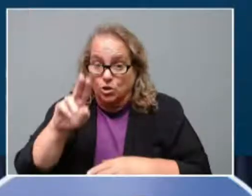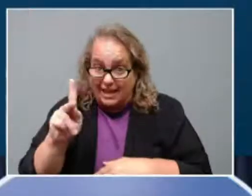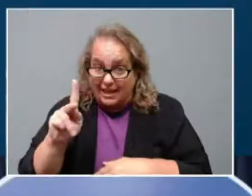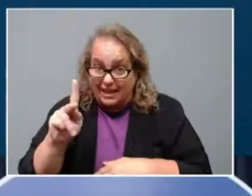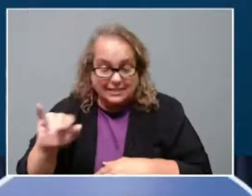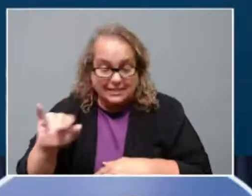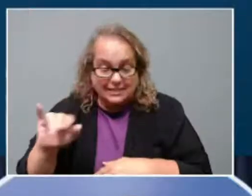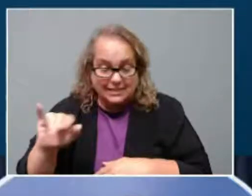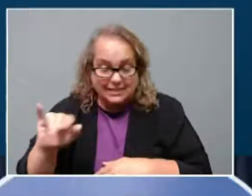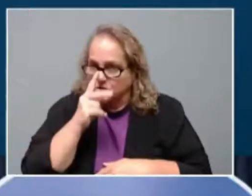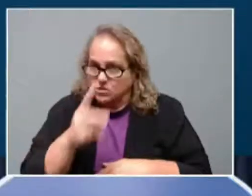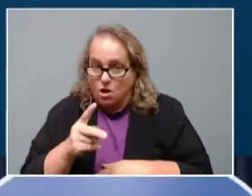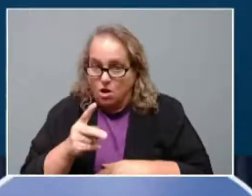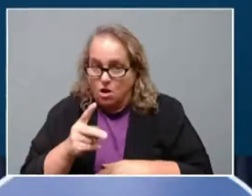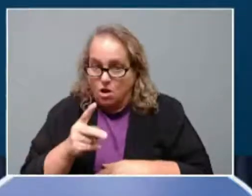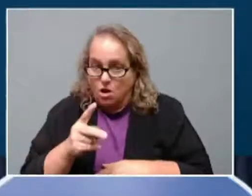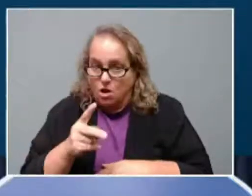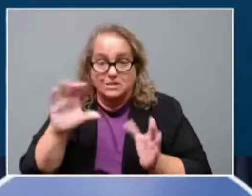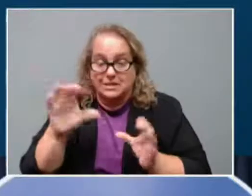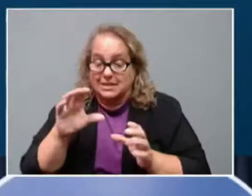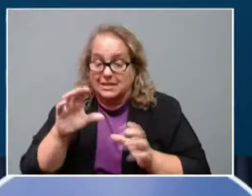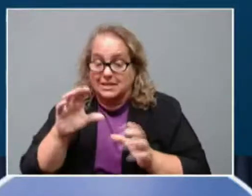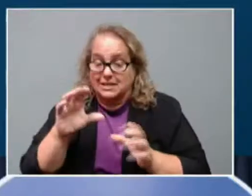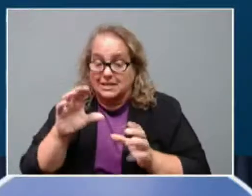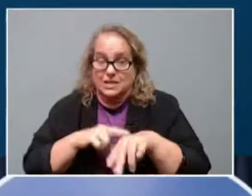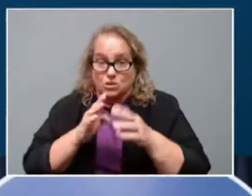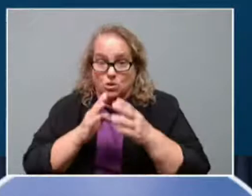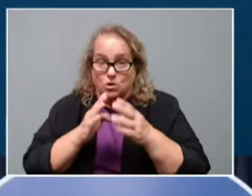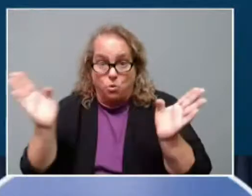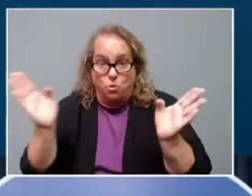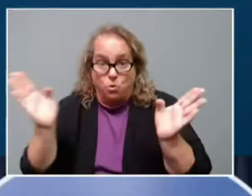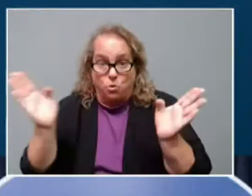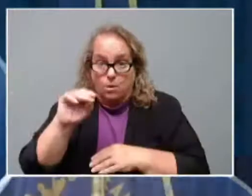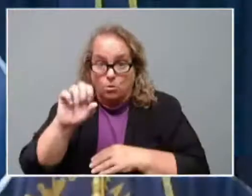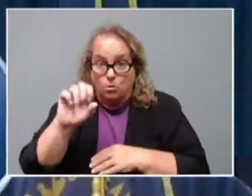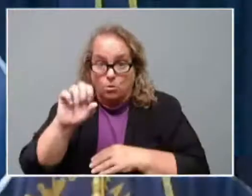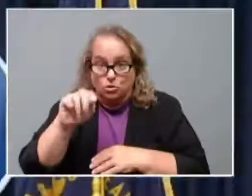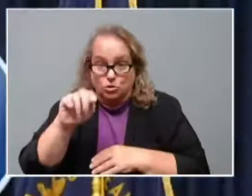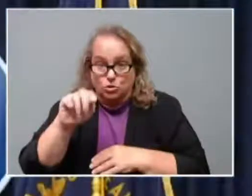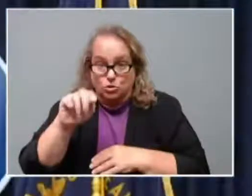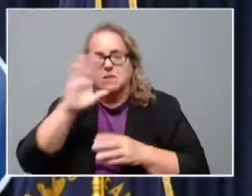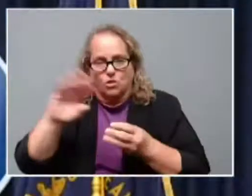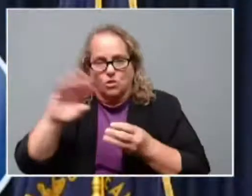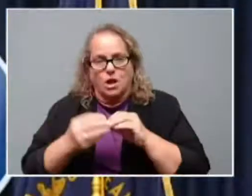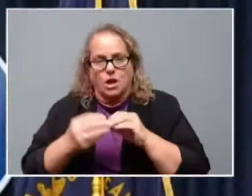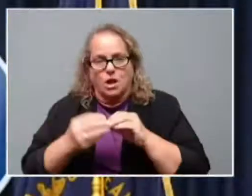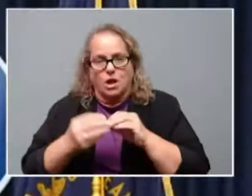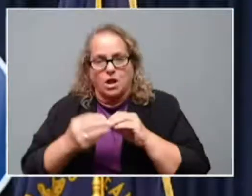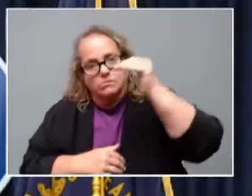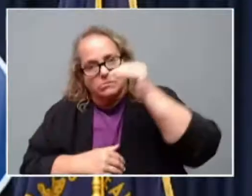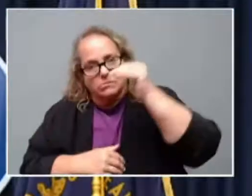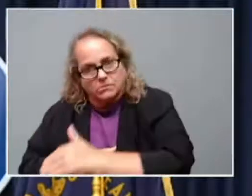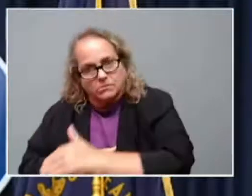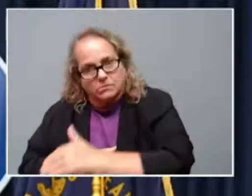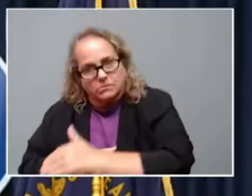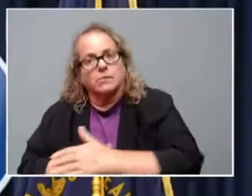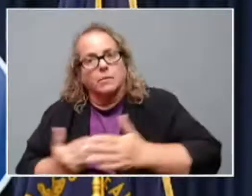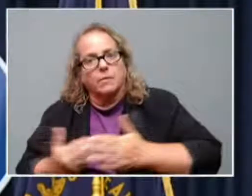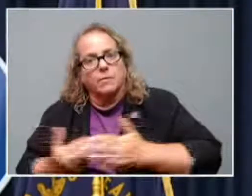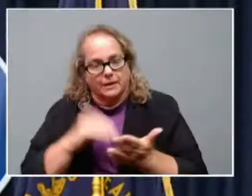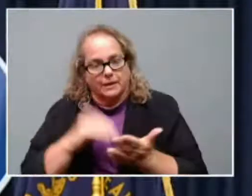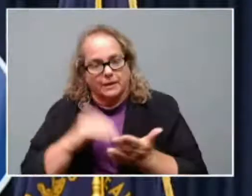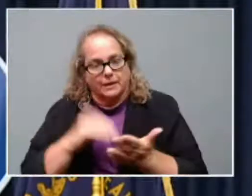did nationwide boosters, which they did, the numbers went back in the direction that they looked